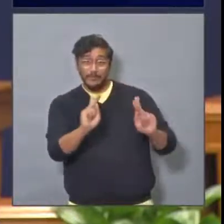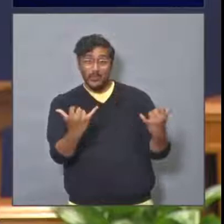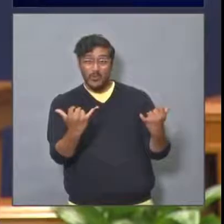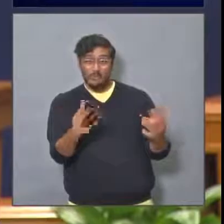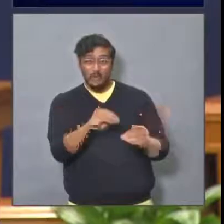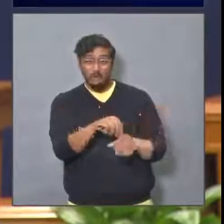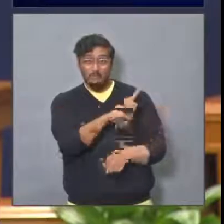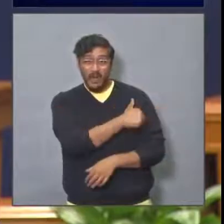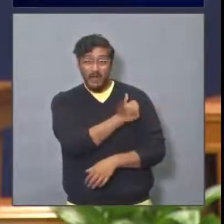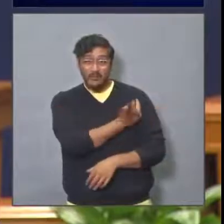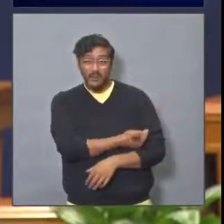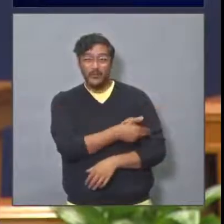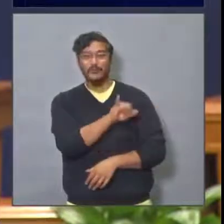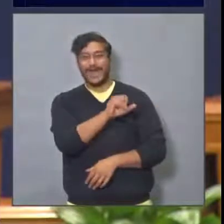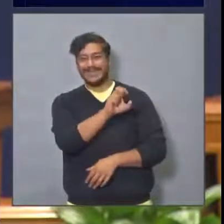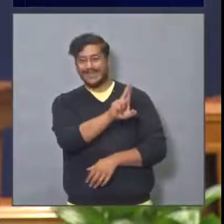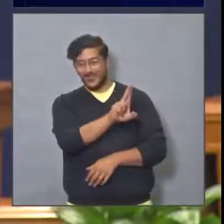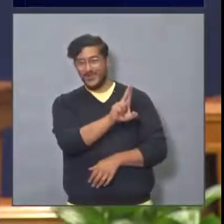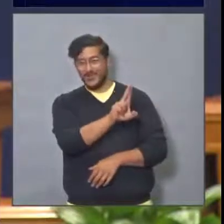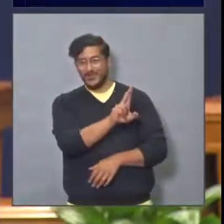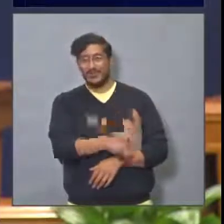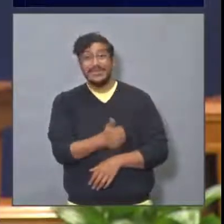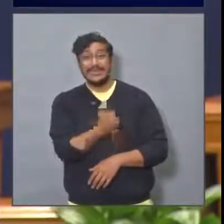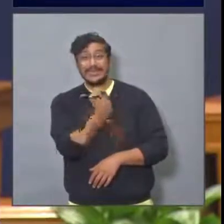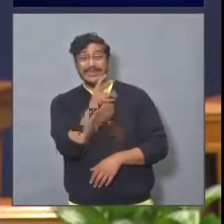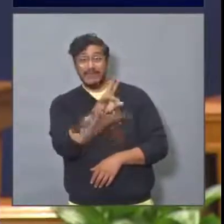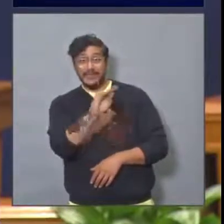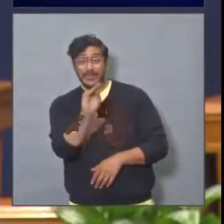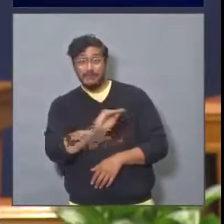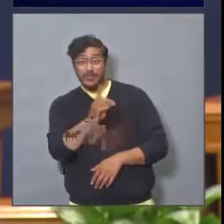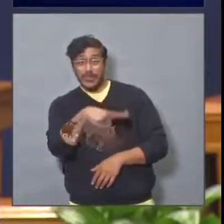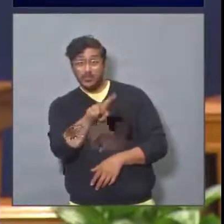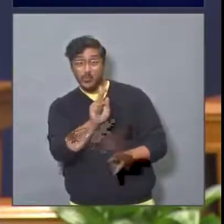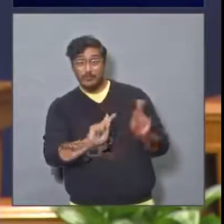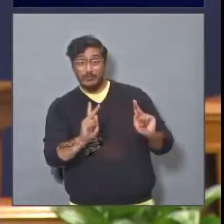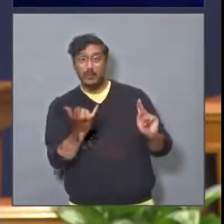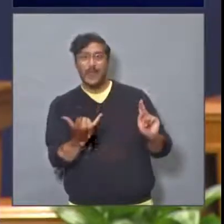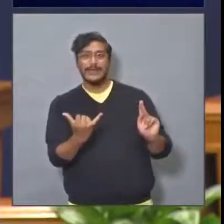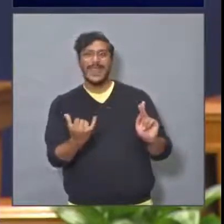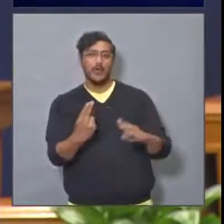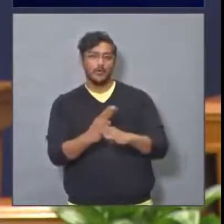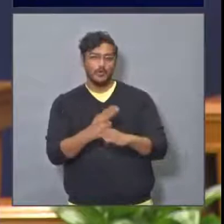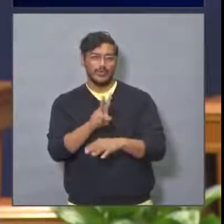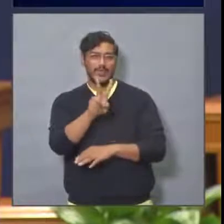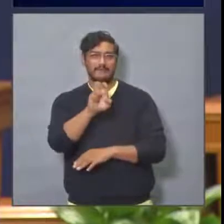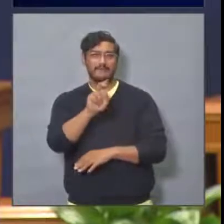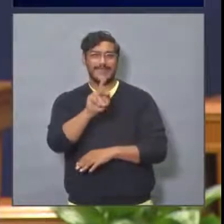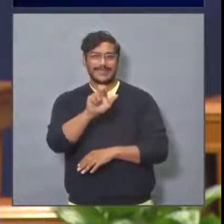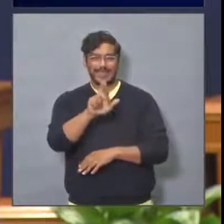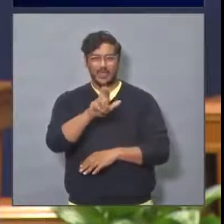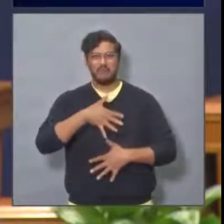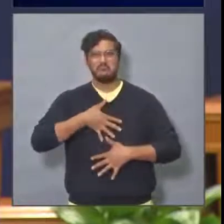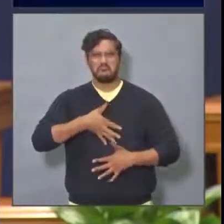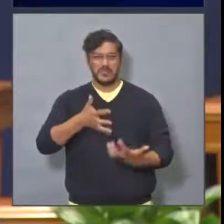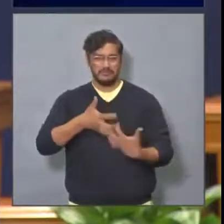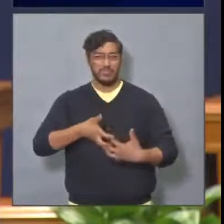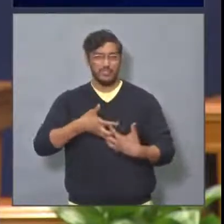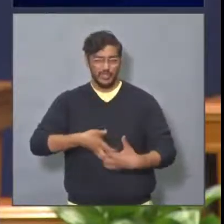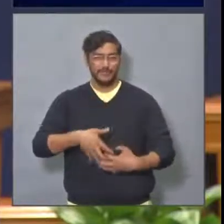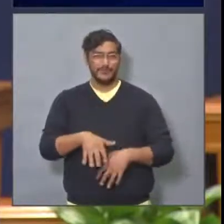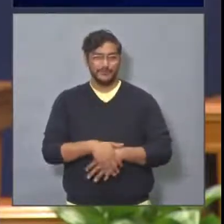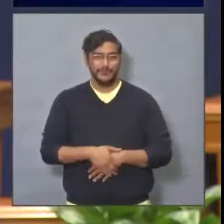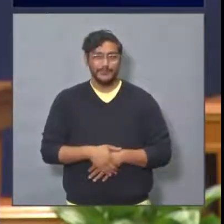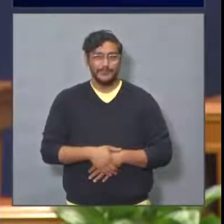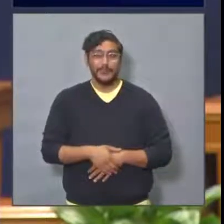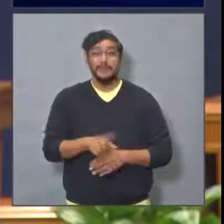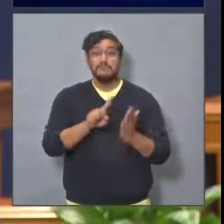confirmed cases are in the ICU, and 17% of confirmed cases are on ventilators. We've also